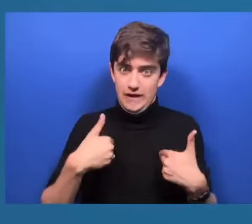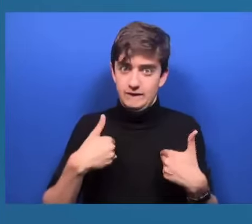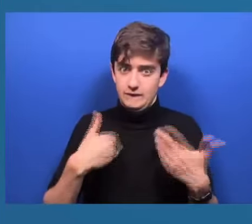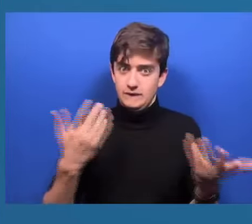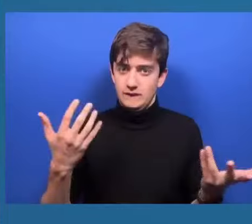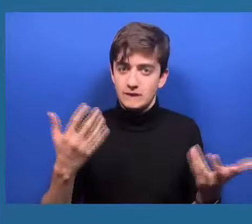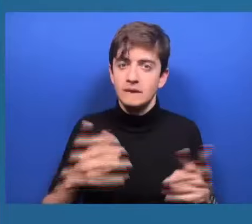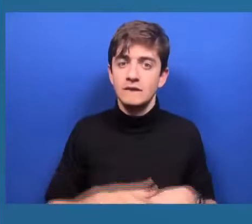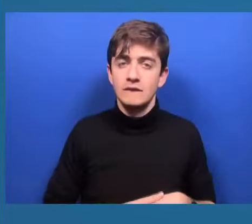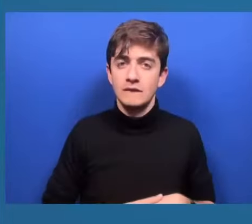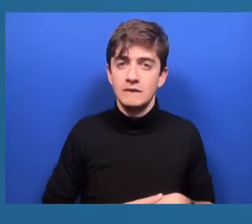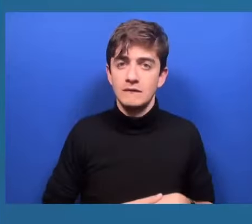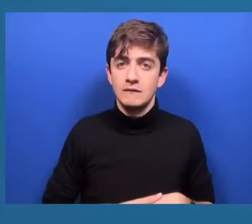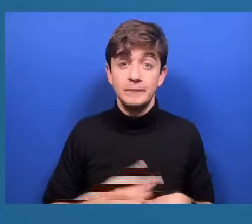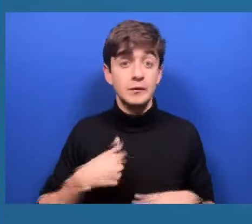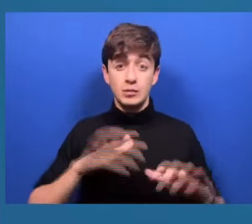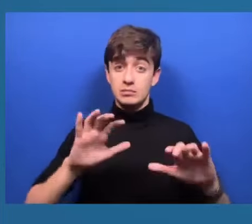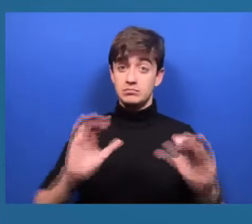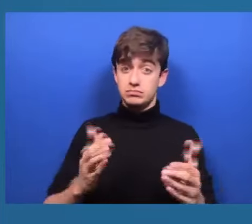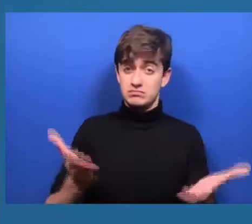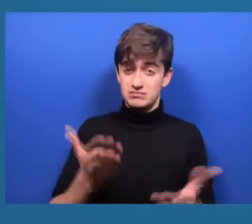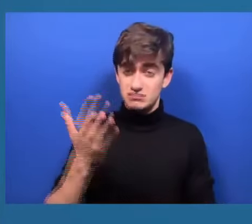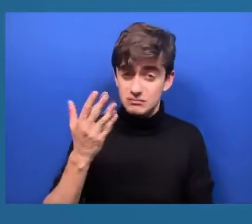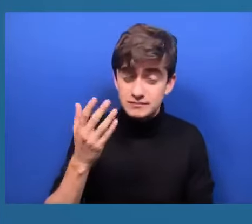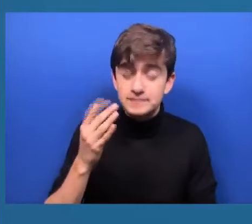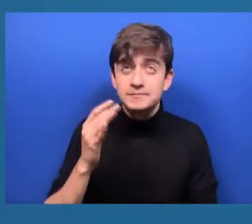We gather here